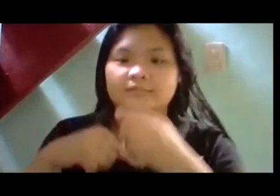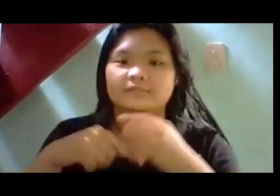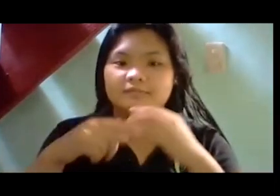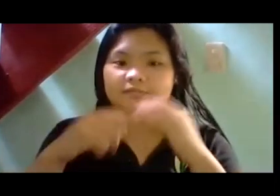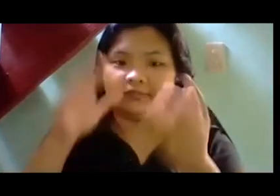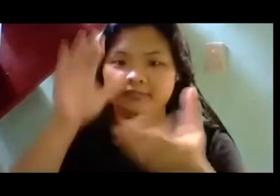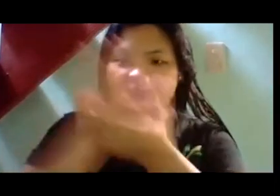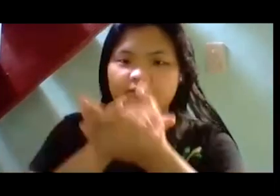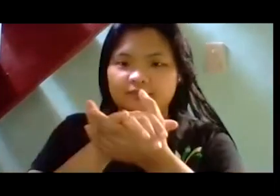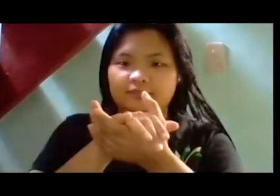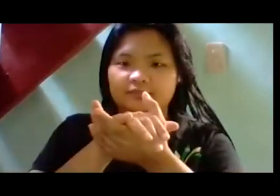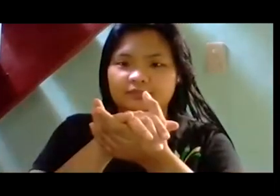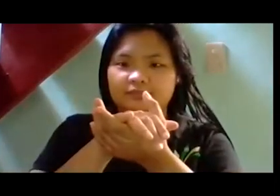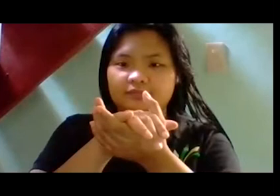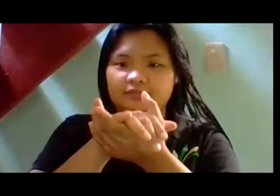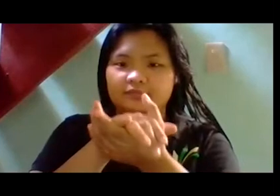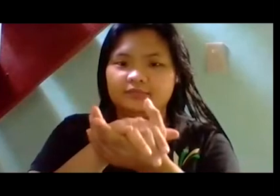this part.